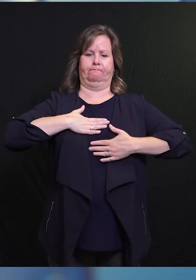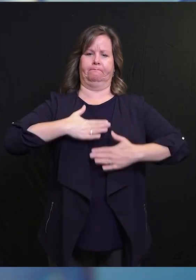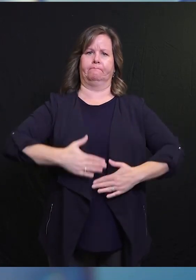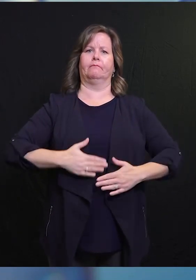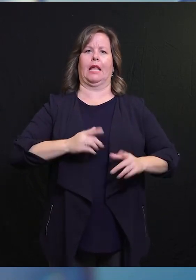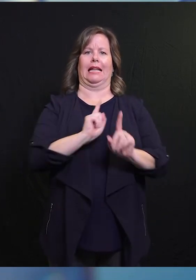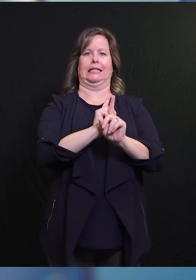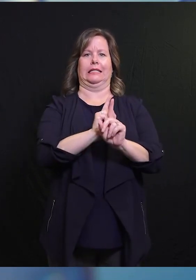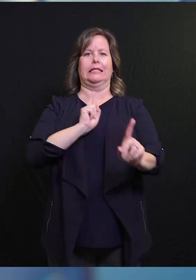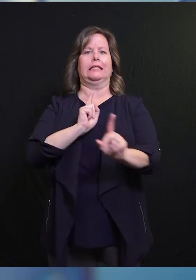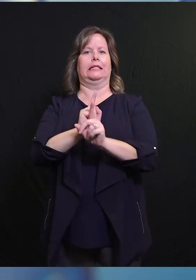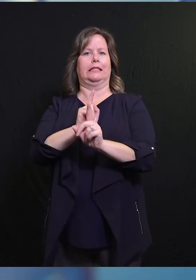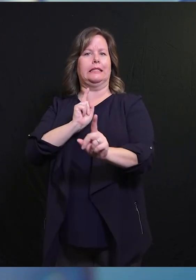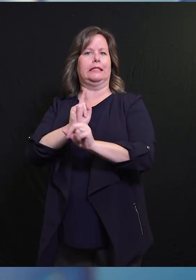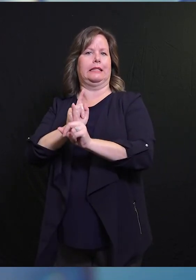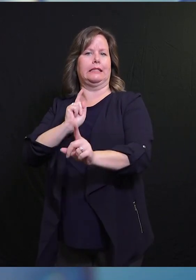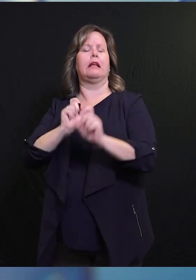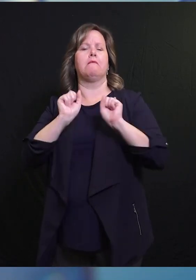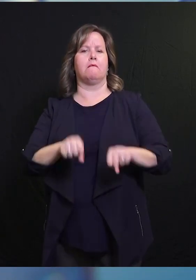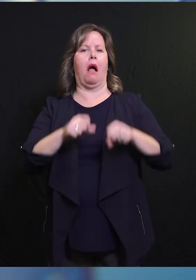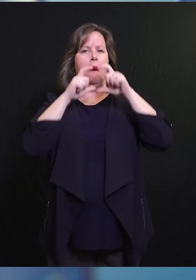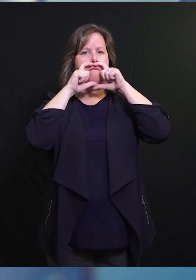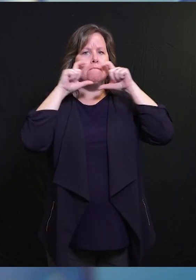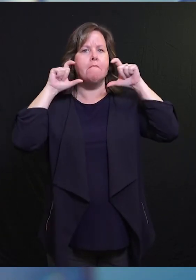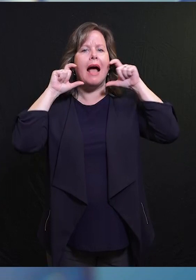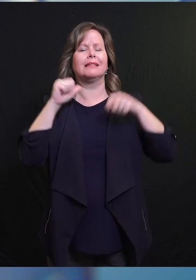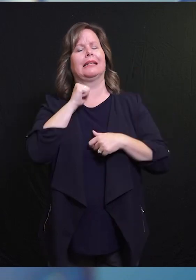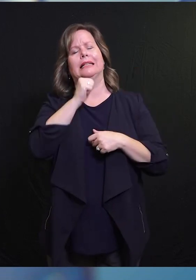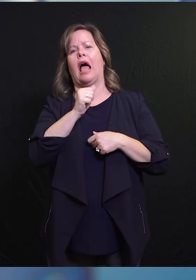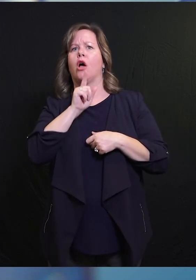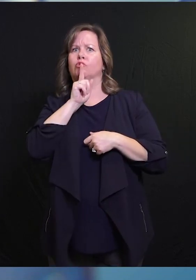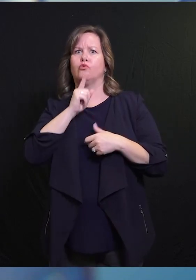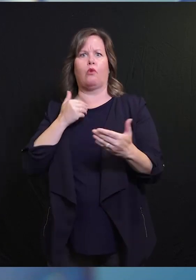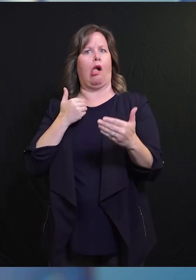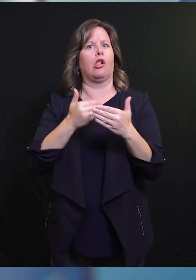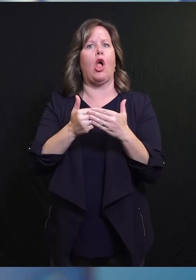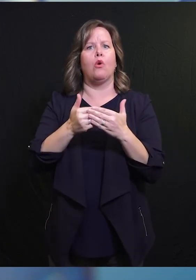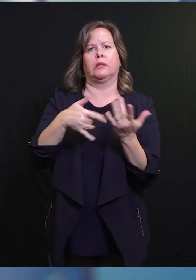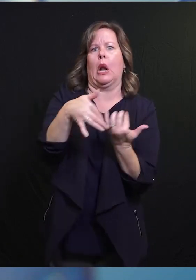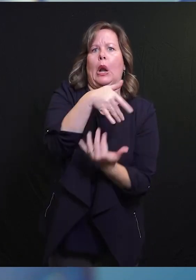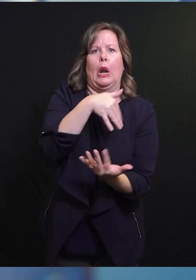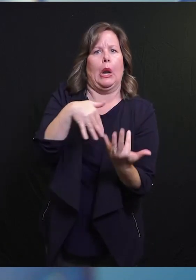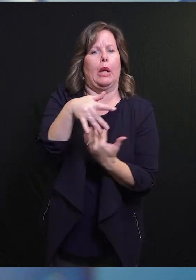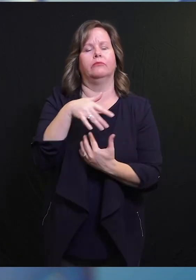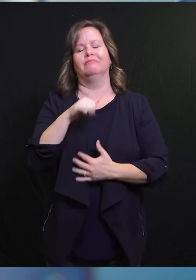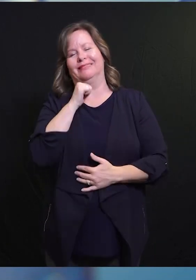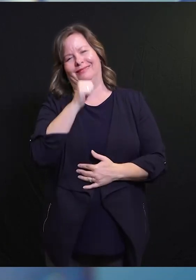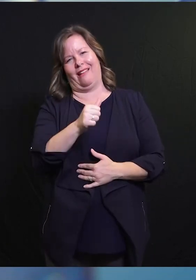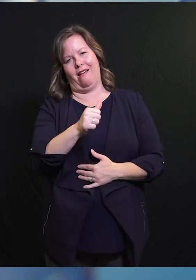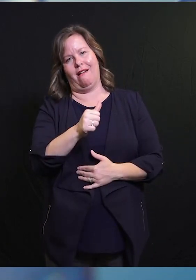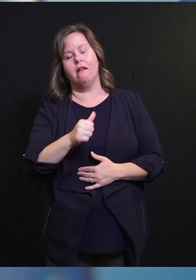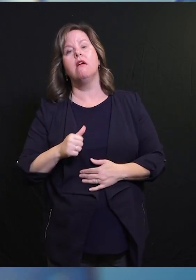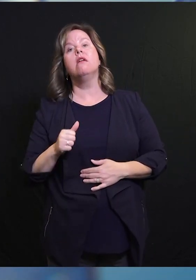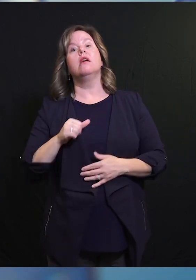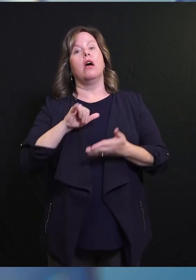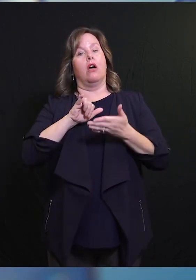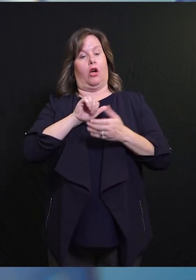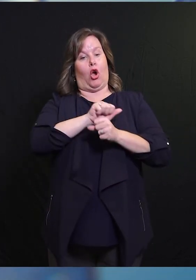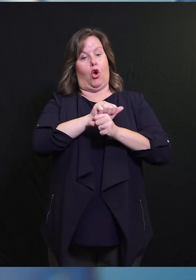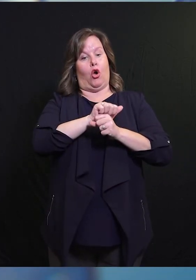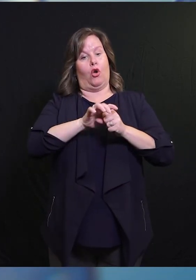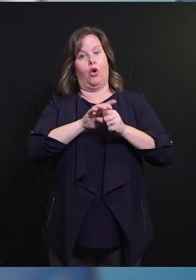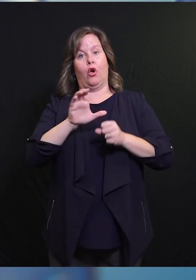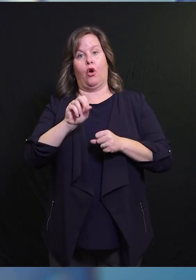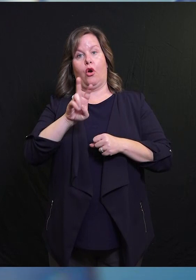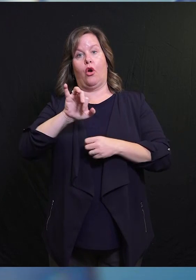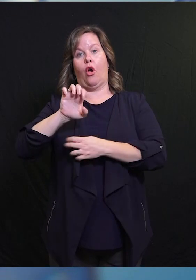people are wearing masks and that we're not getting too close. The more we're learning about how COVID is spread, the more we're